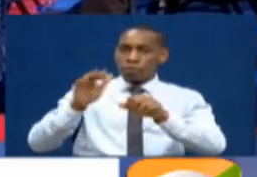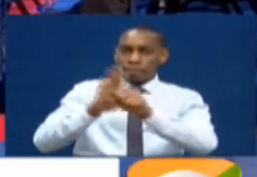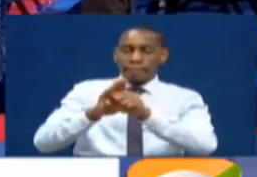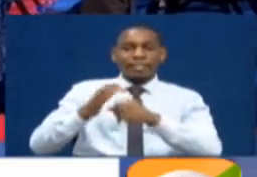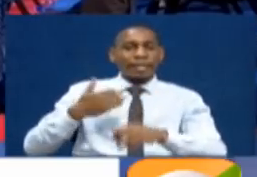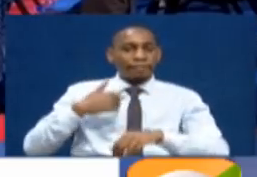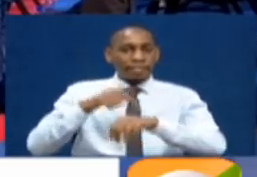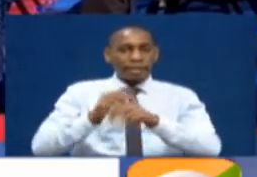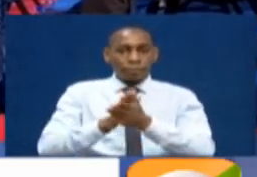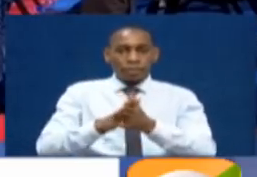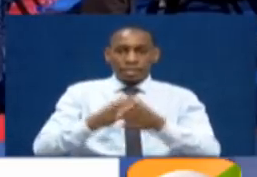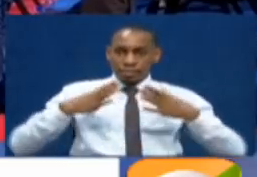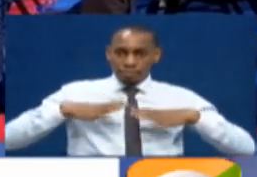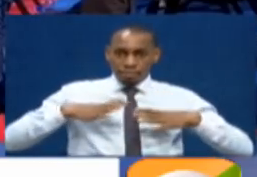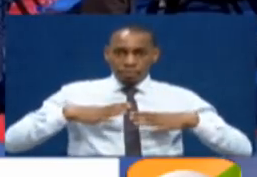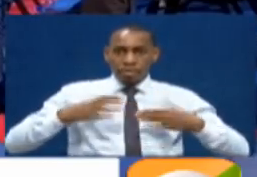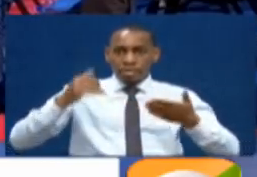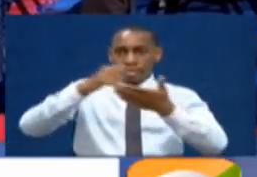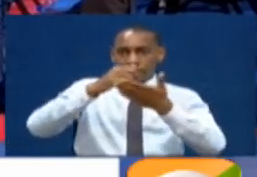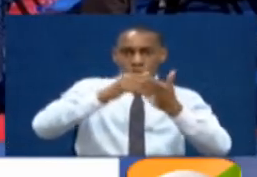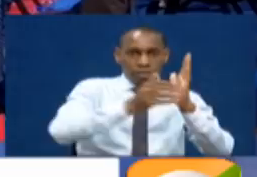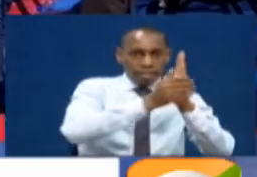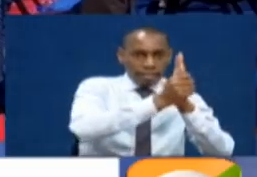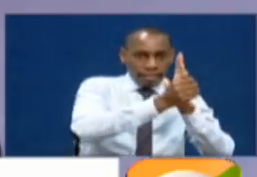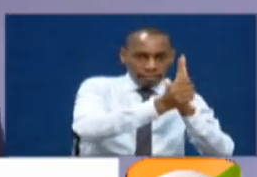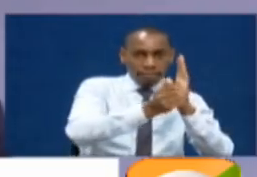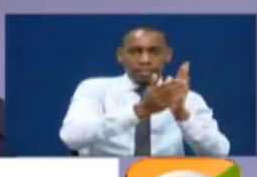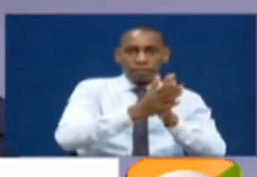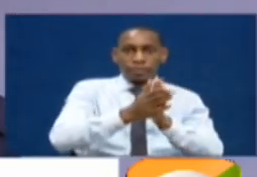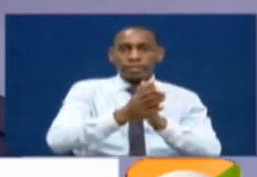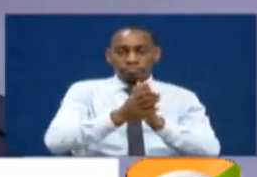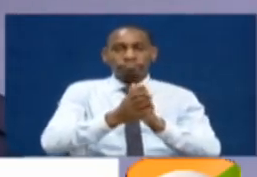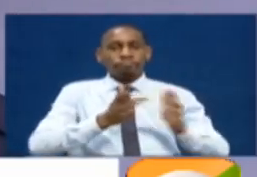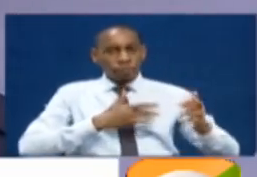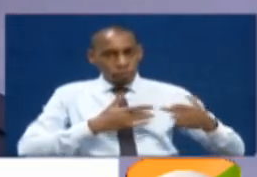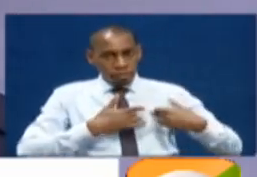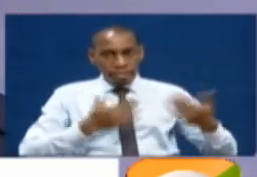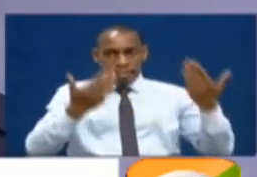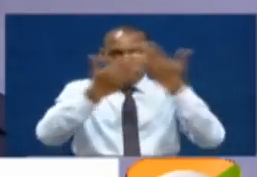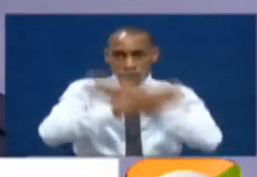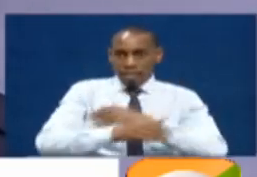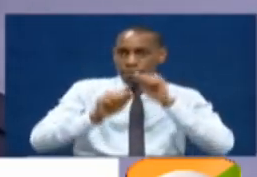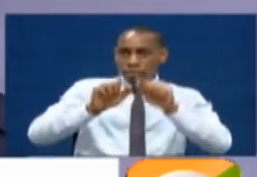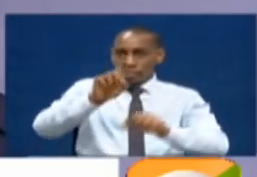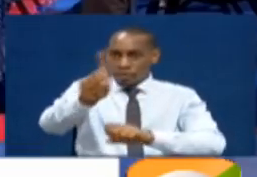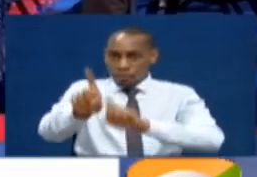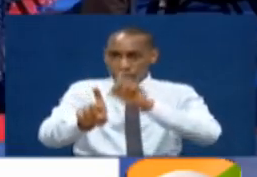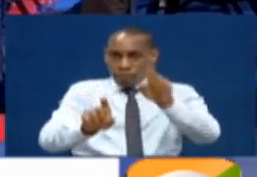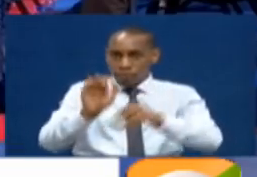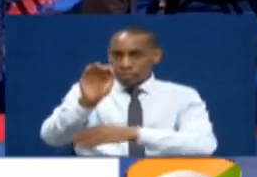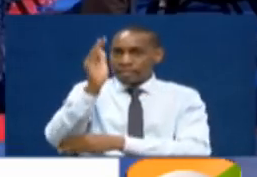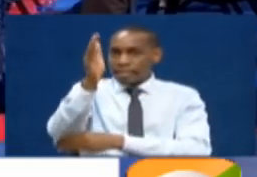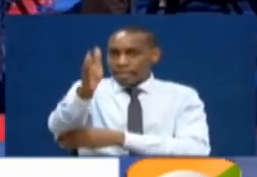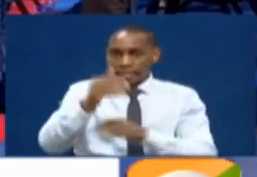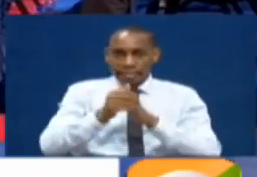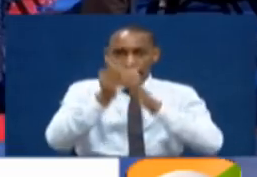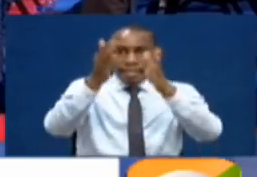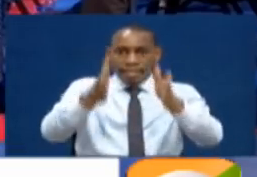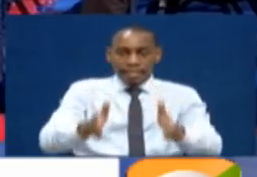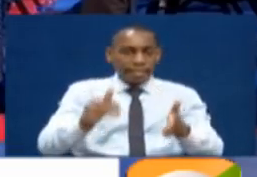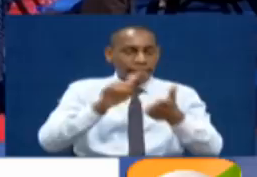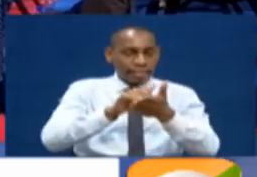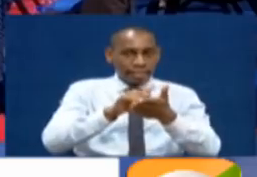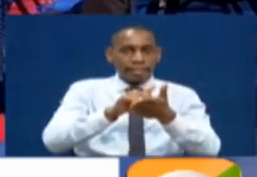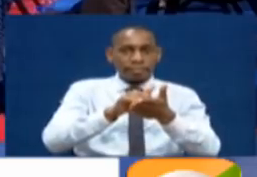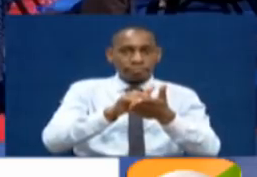powerful audience made up of experts and questions and concerns. Tonight, they get to ask the questions directly to the leaders who are up